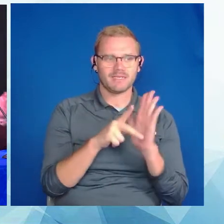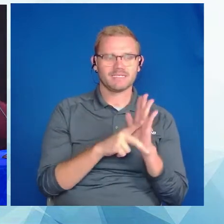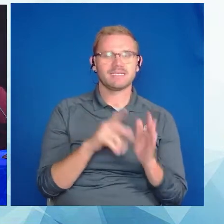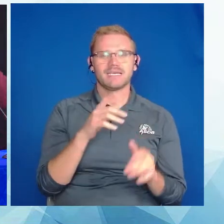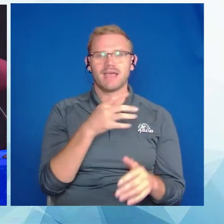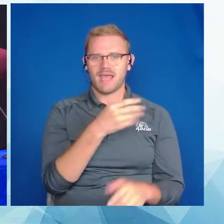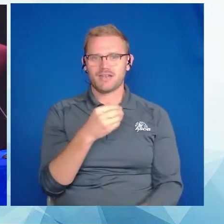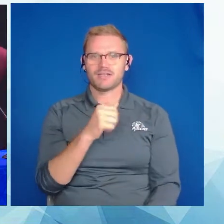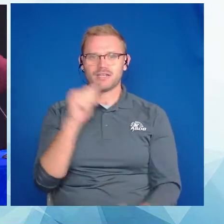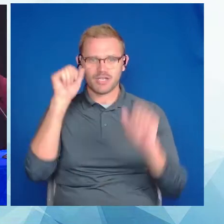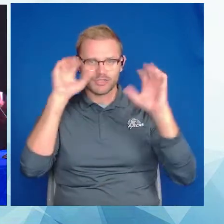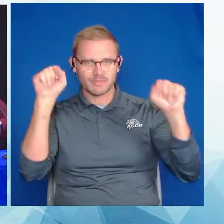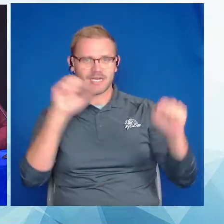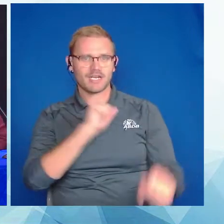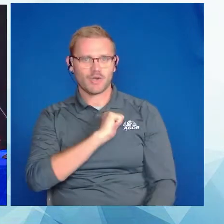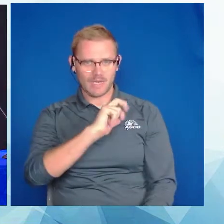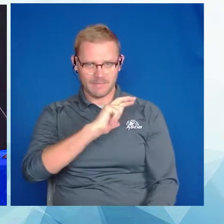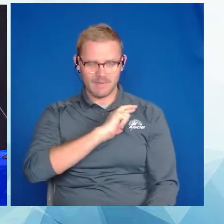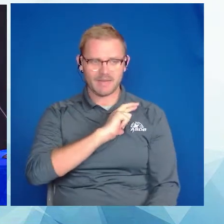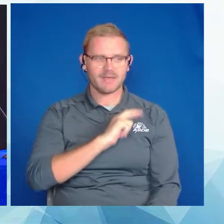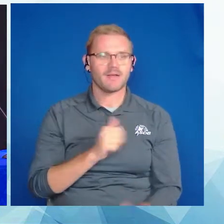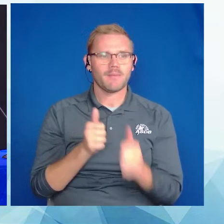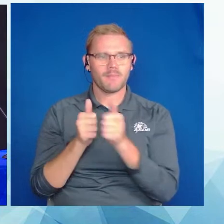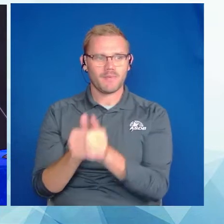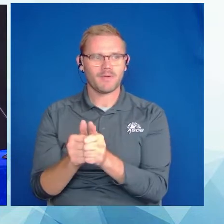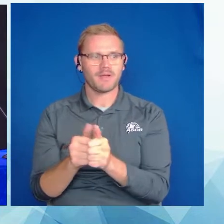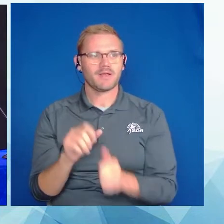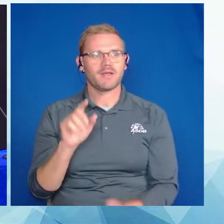Reichman. Pursuant to ARS